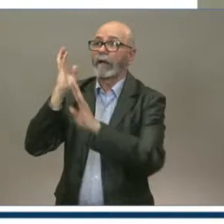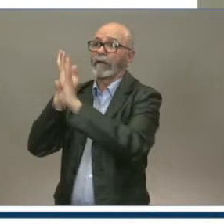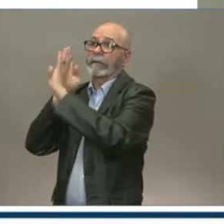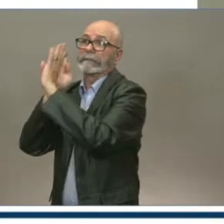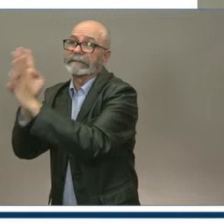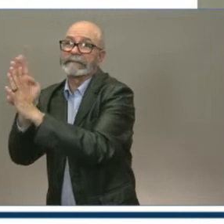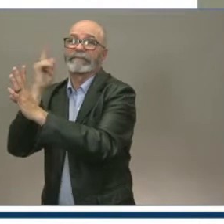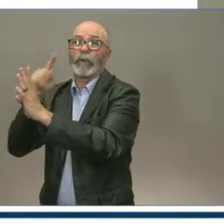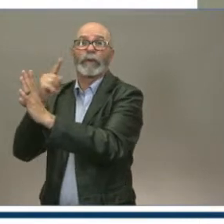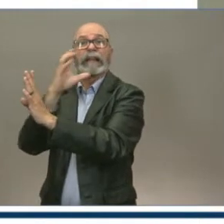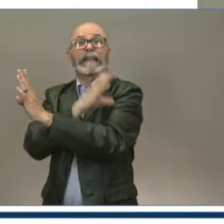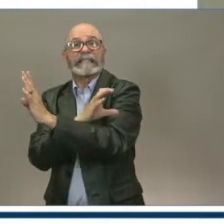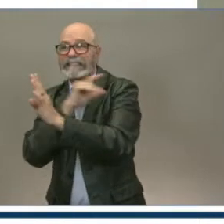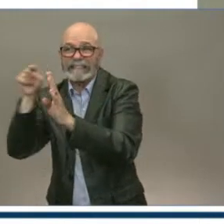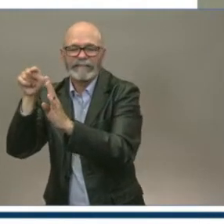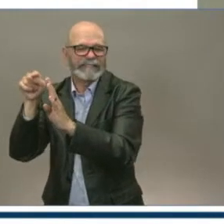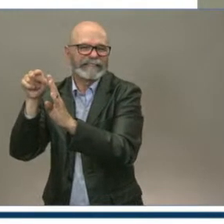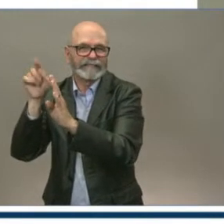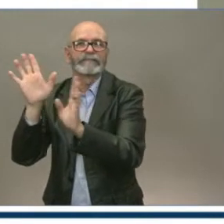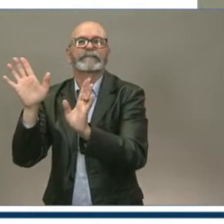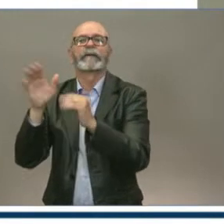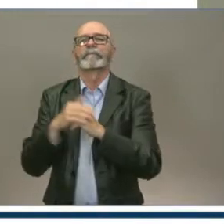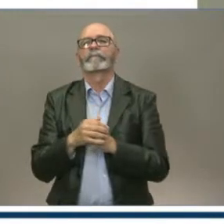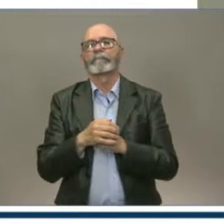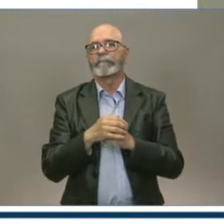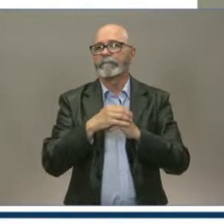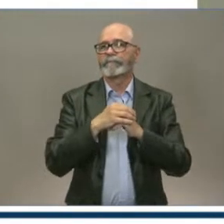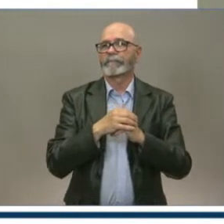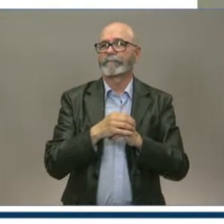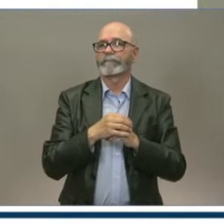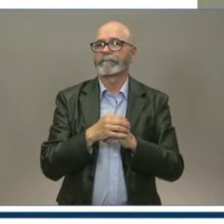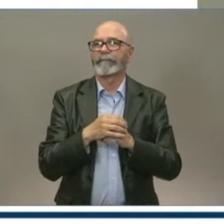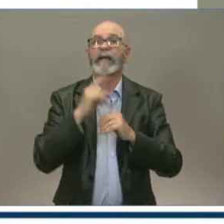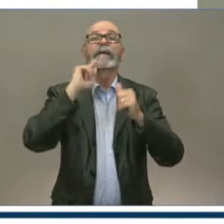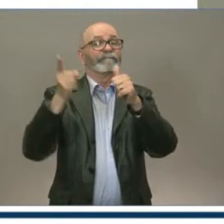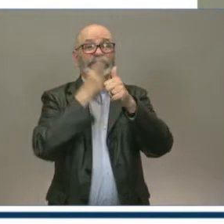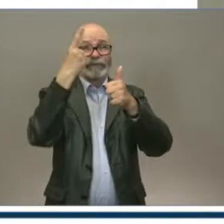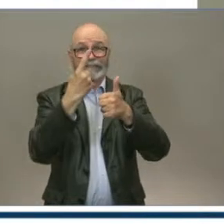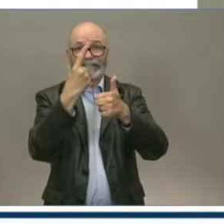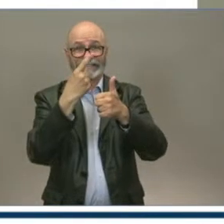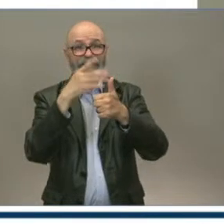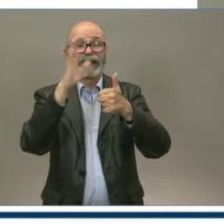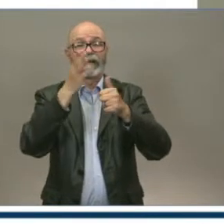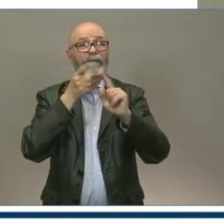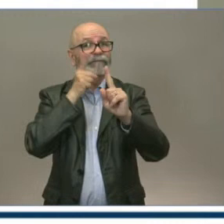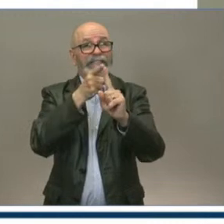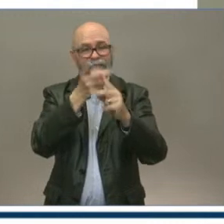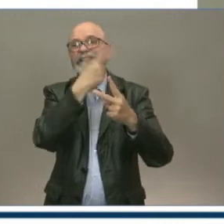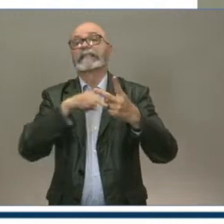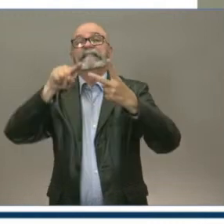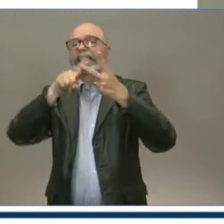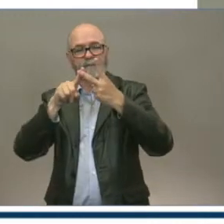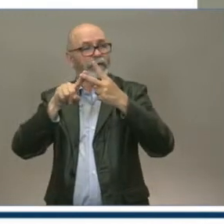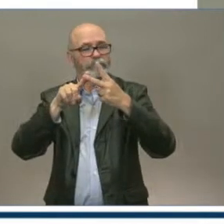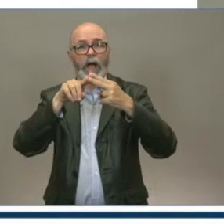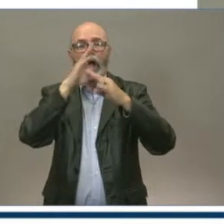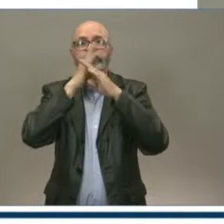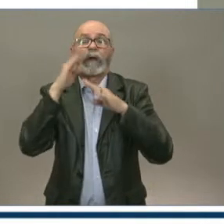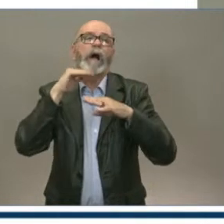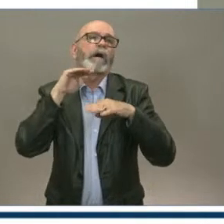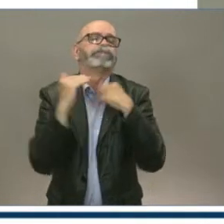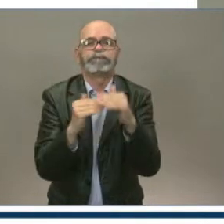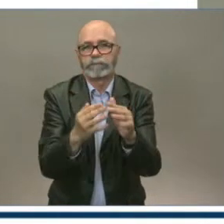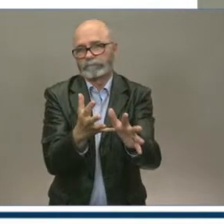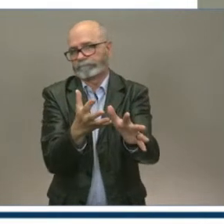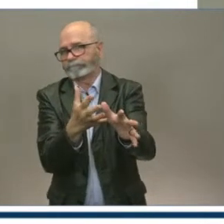as priority in phase 2 based on occupation will now get immunized faster through just following our age-based